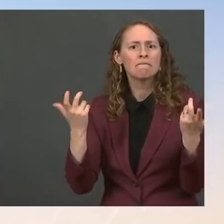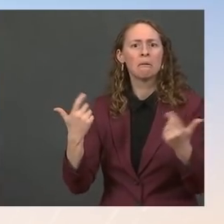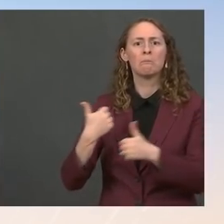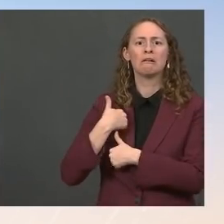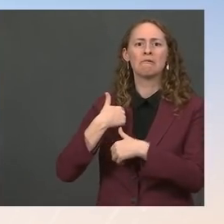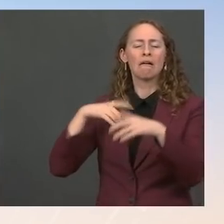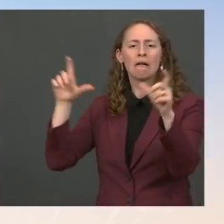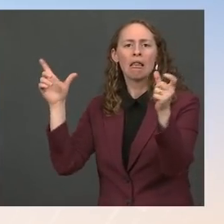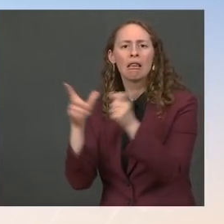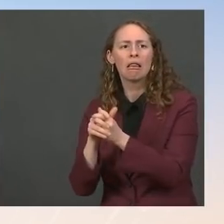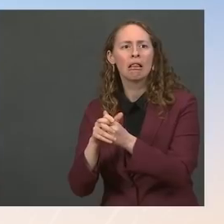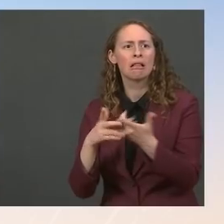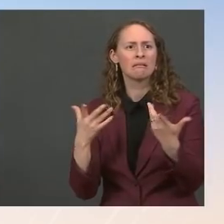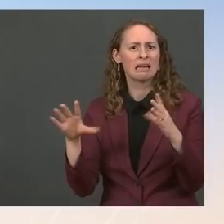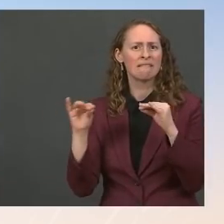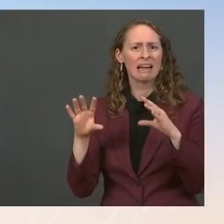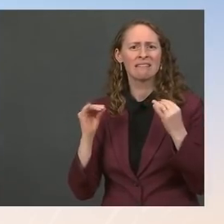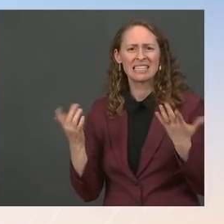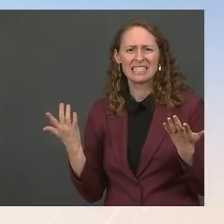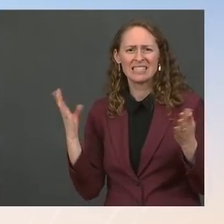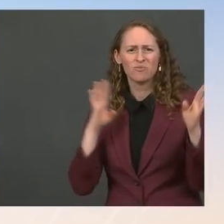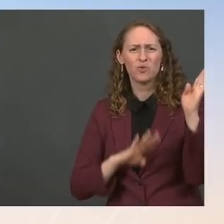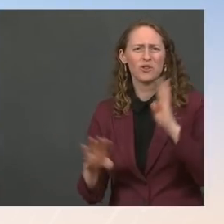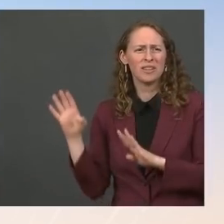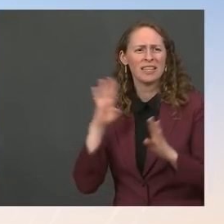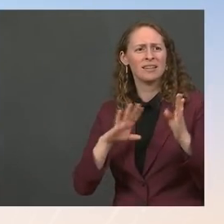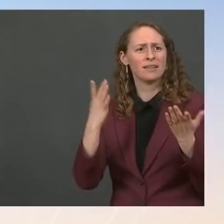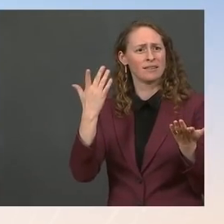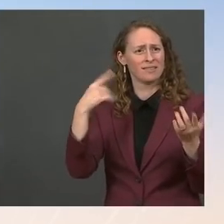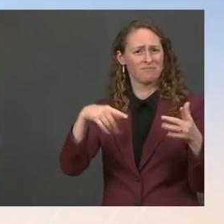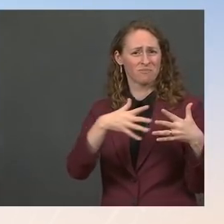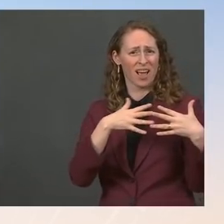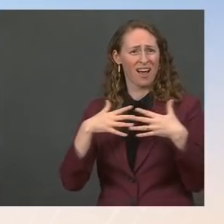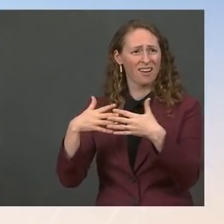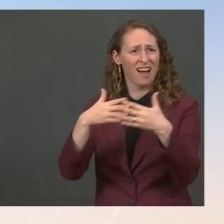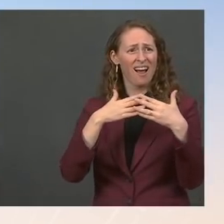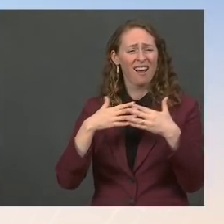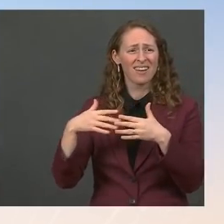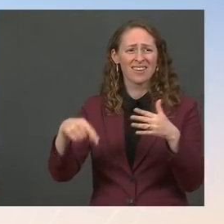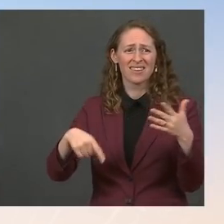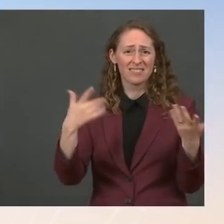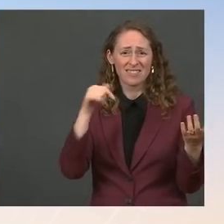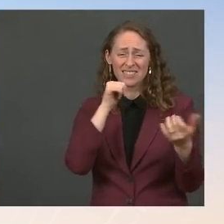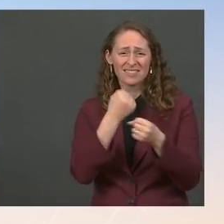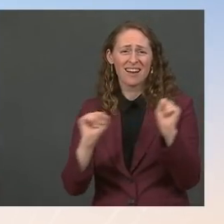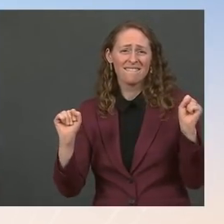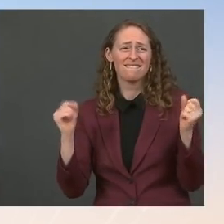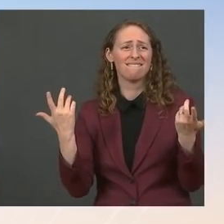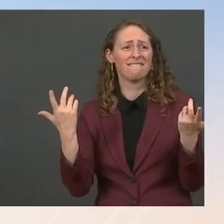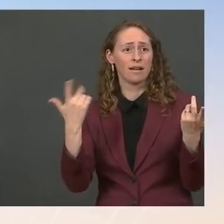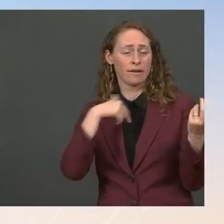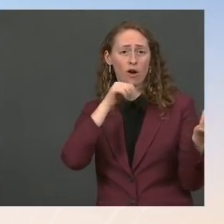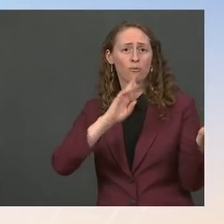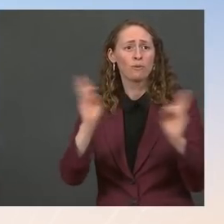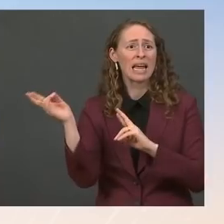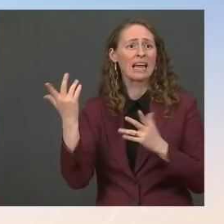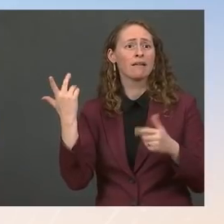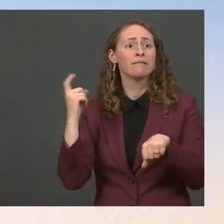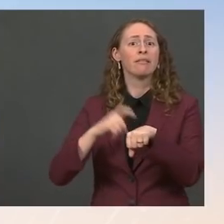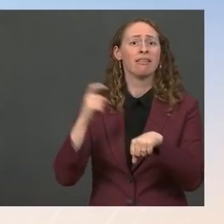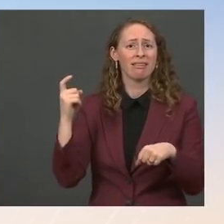shrinks, that the United States or localities may not be equipped properly to deal with that? Peter,